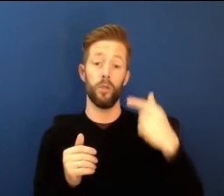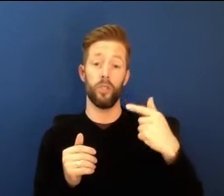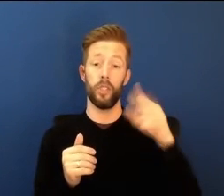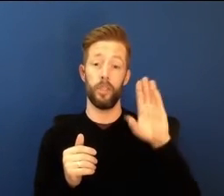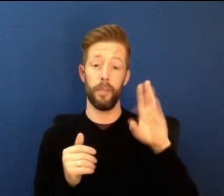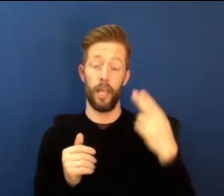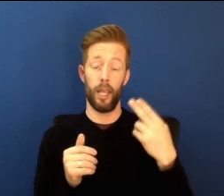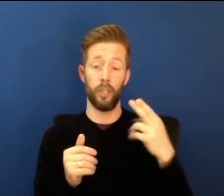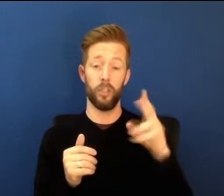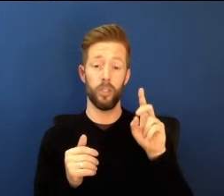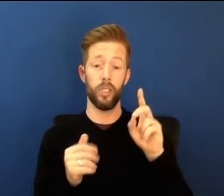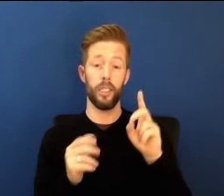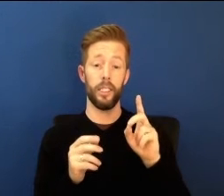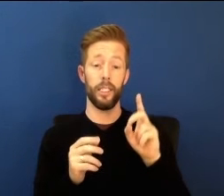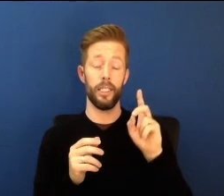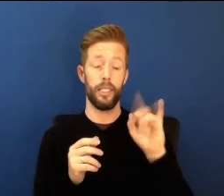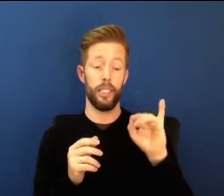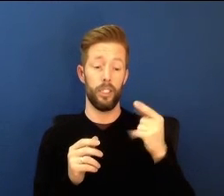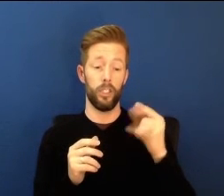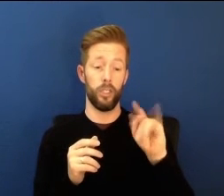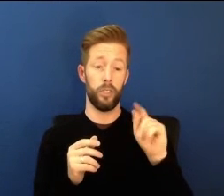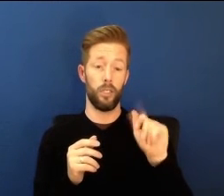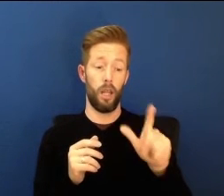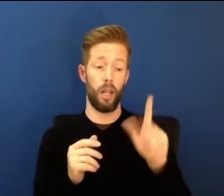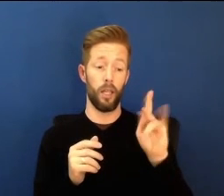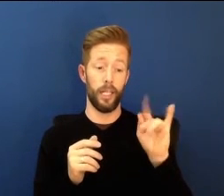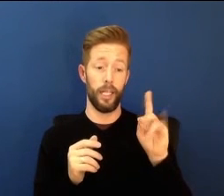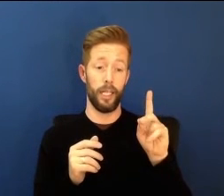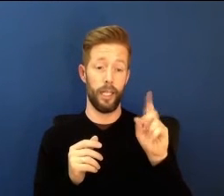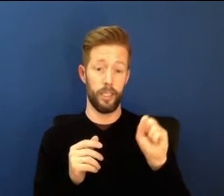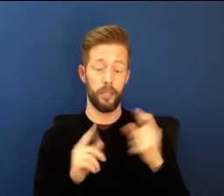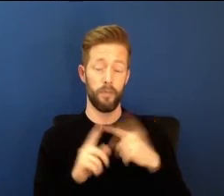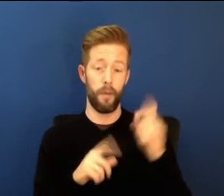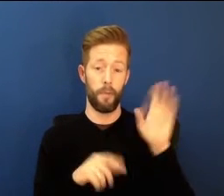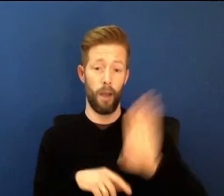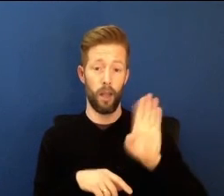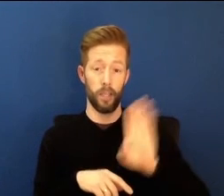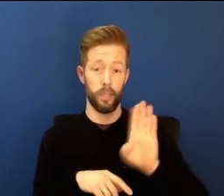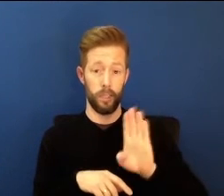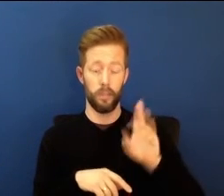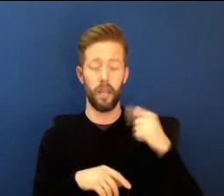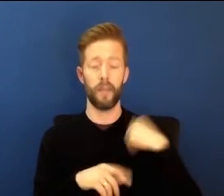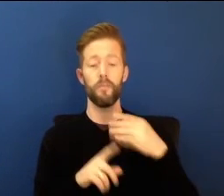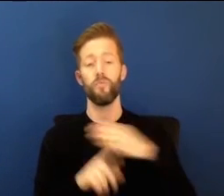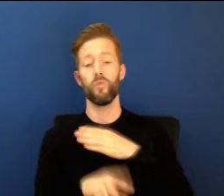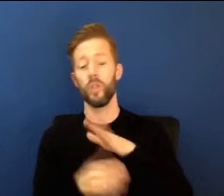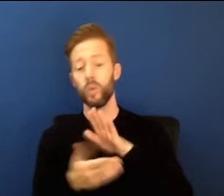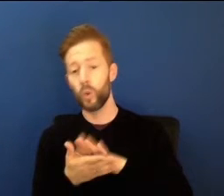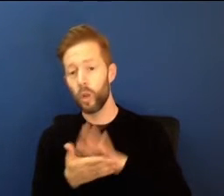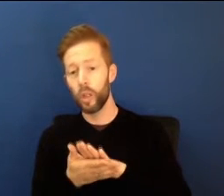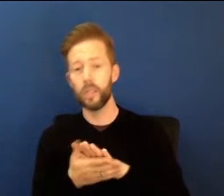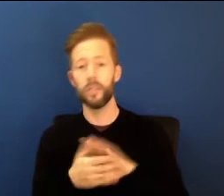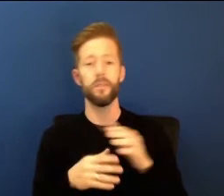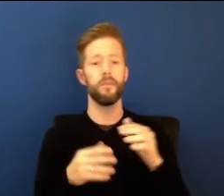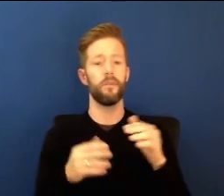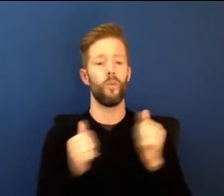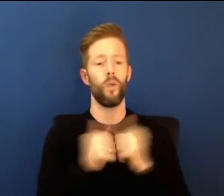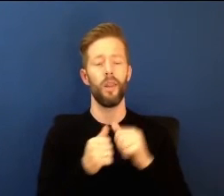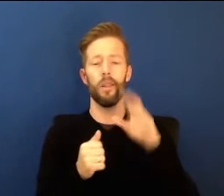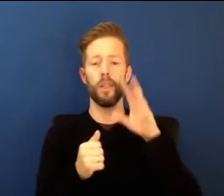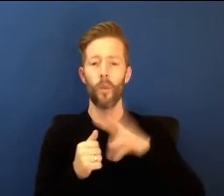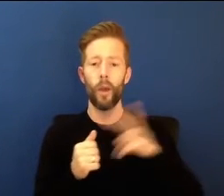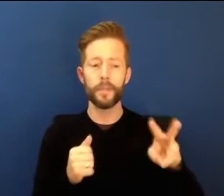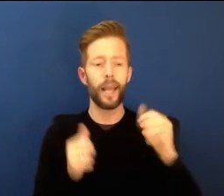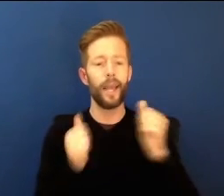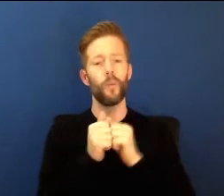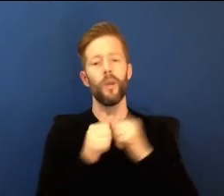the WGBH Digital Kids out of Boston. They have a computational thinking for preschoolers with a bunch